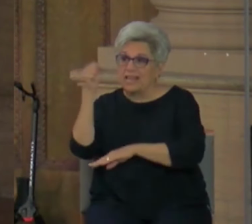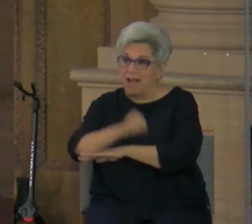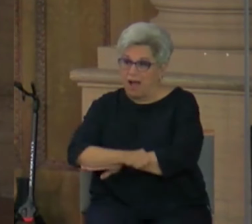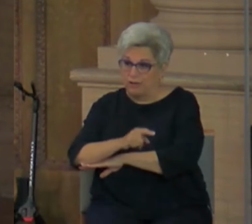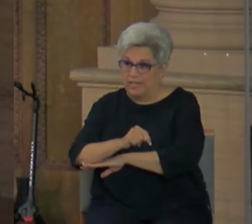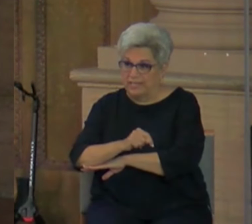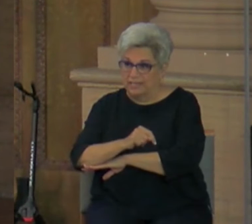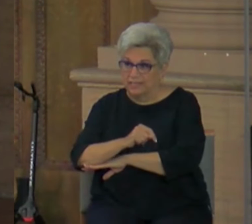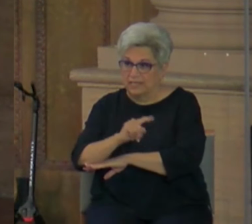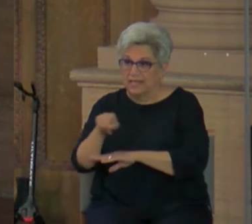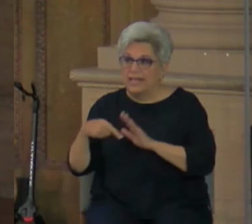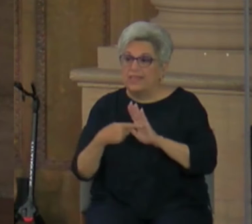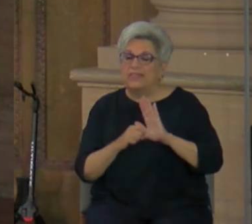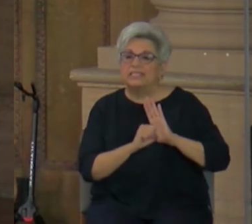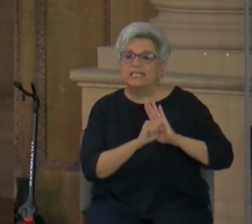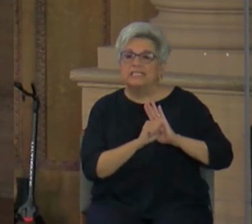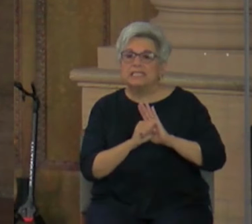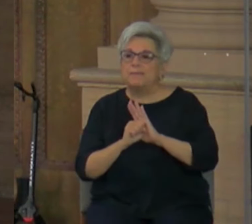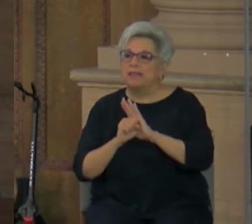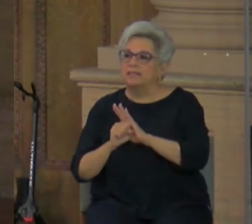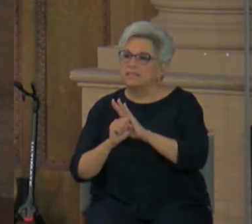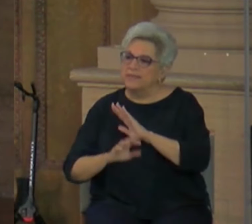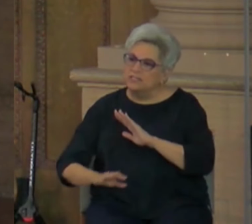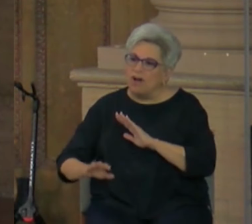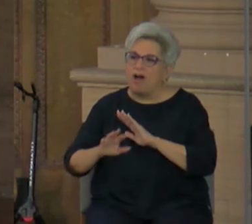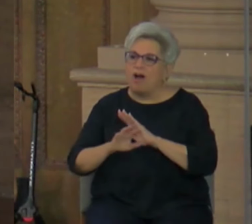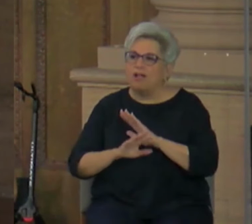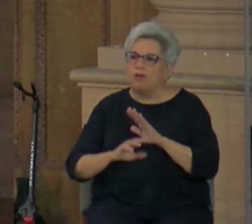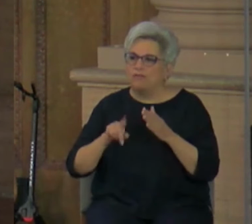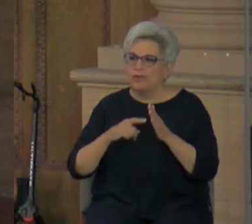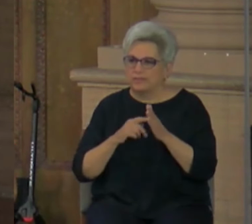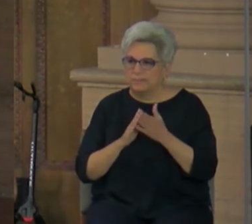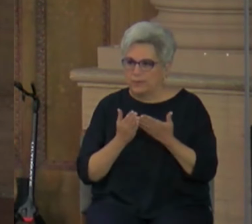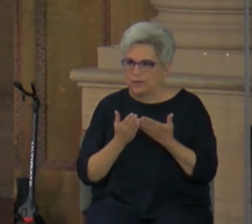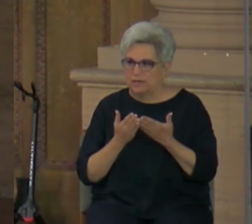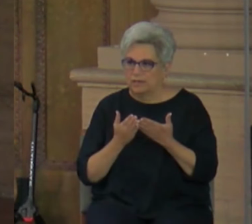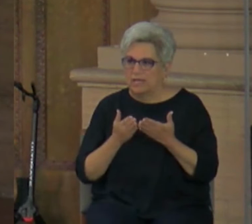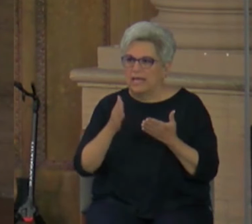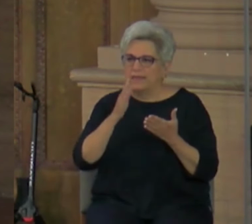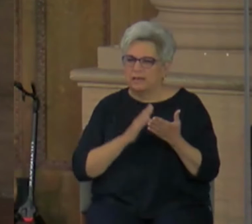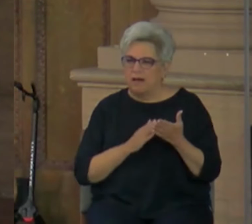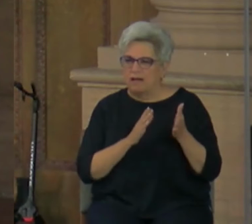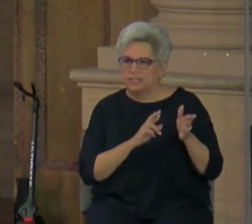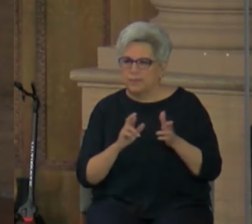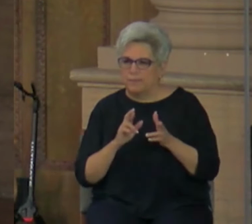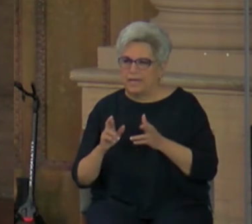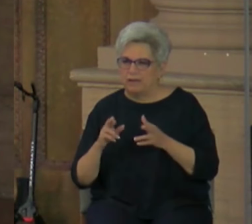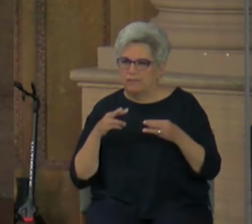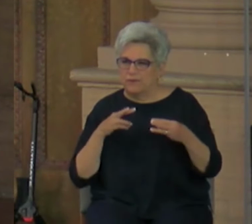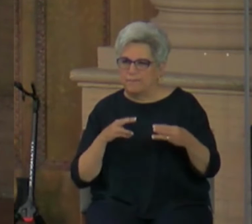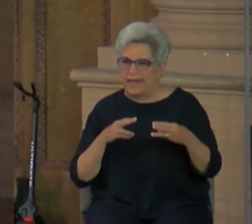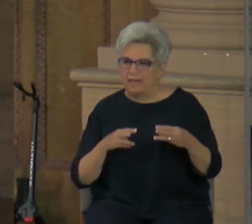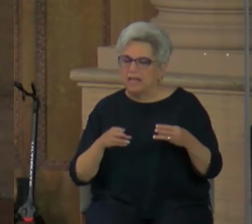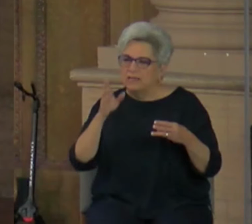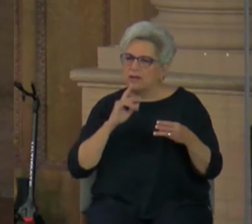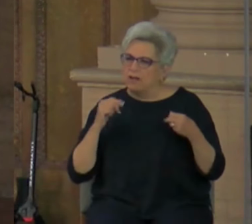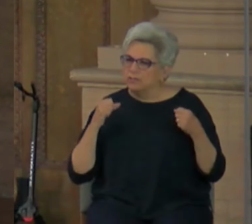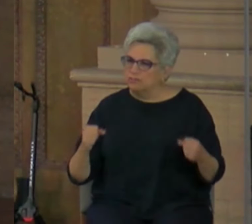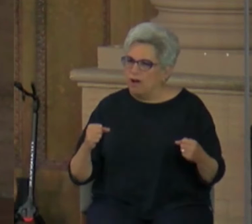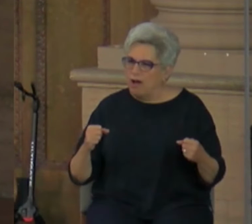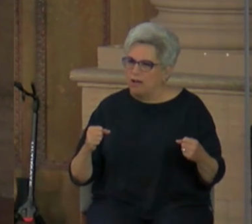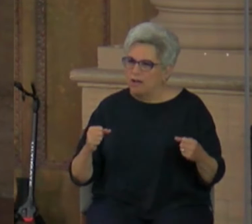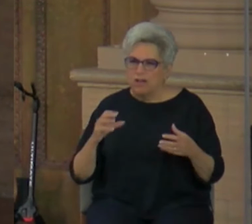actually all over God's speeches here at the end of Job, where God is preparing for battle. God is strong, and that the story is not all written